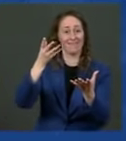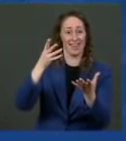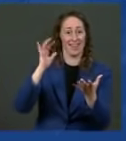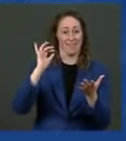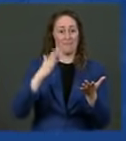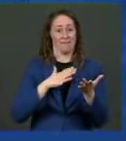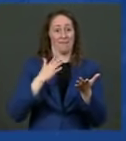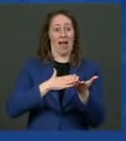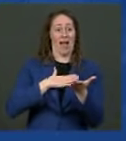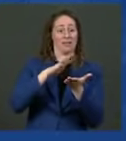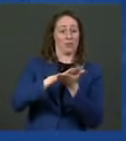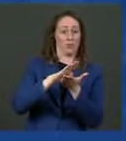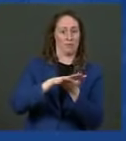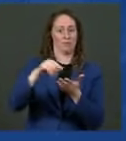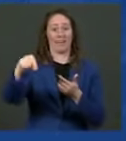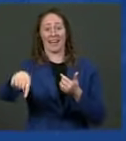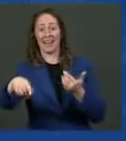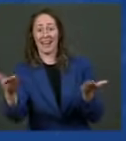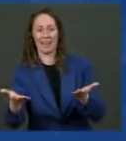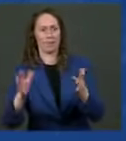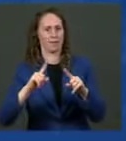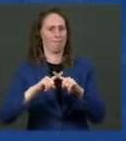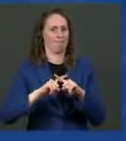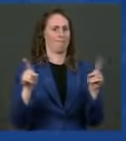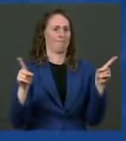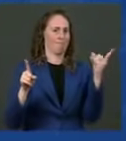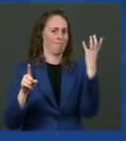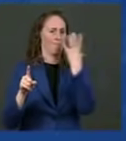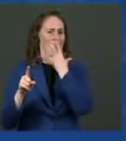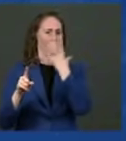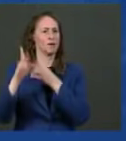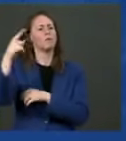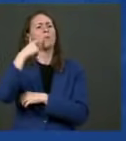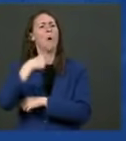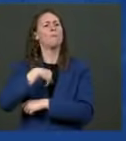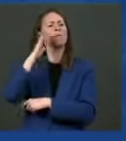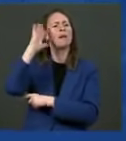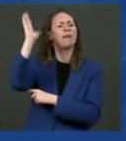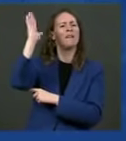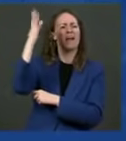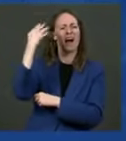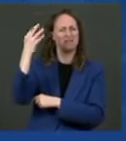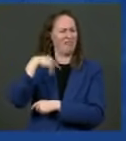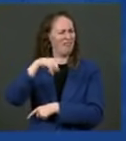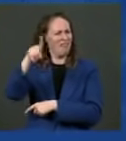When they said we were going to speak outside, I wondered, why the hell are we going up all these stairs?